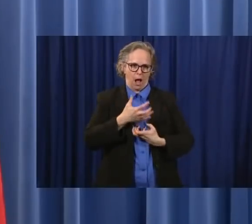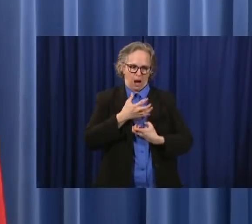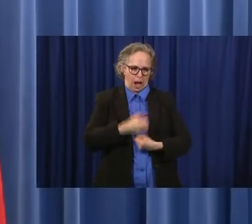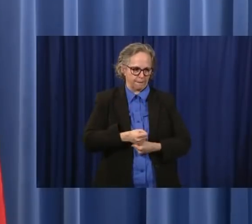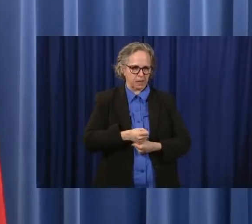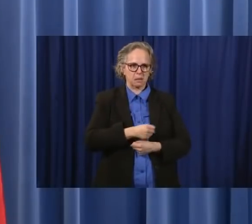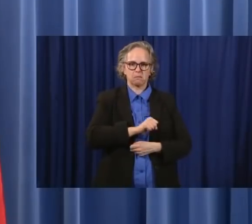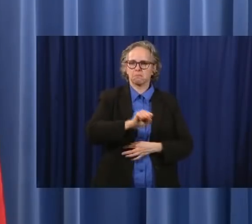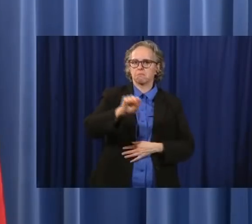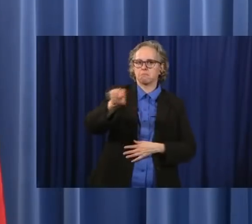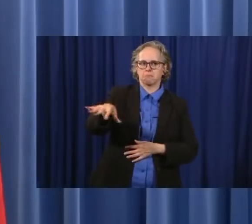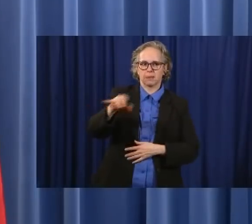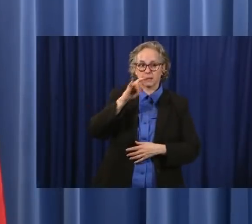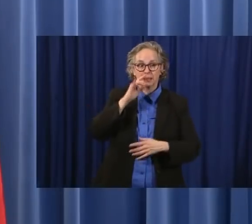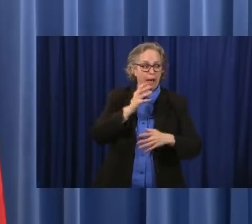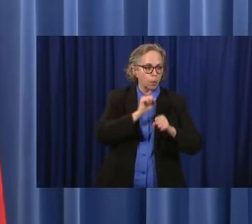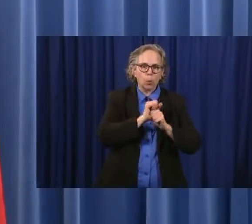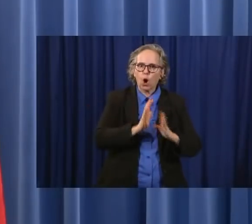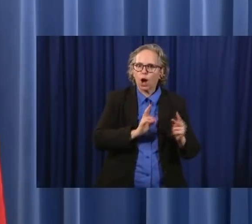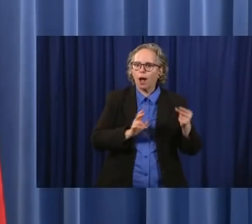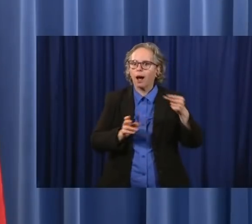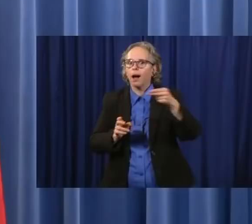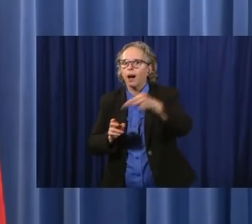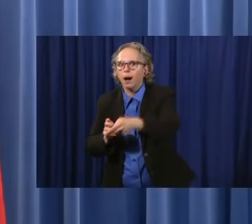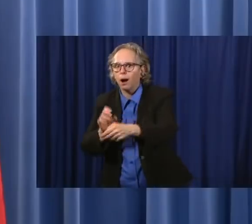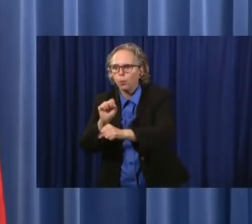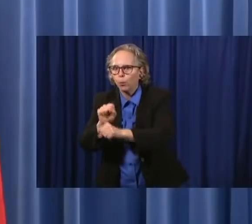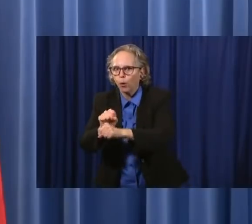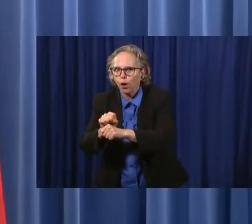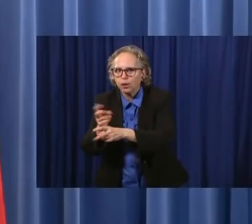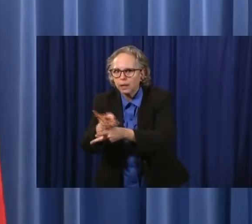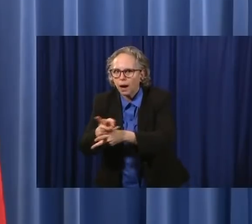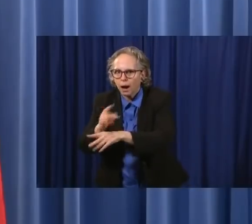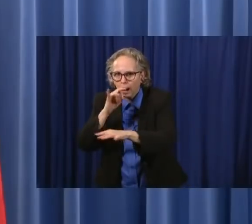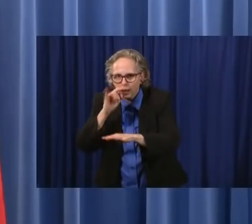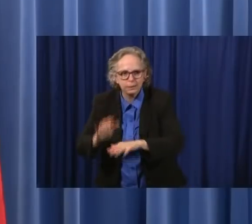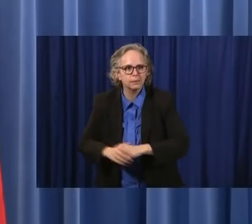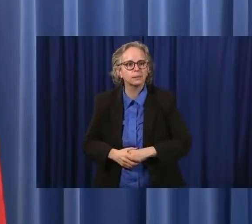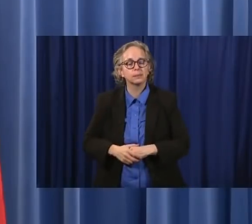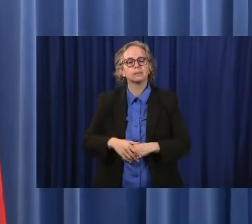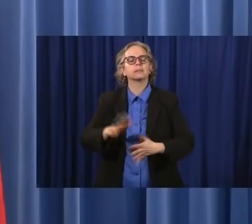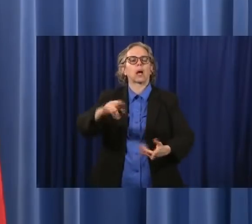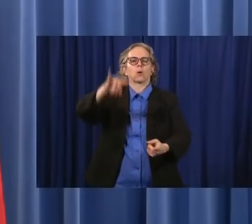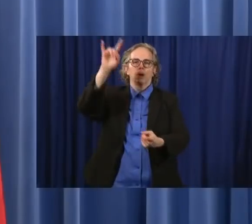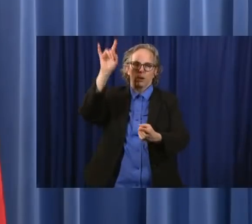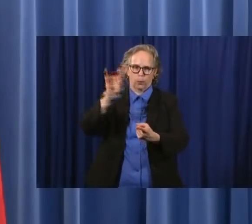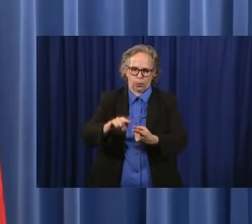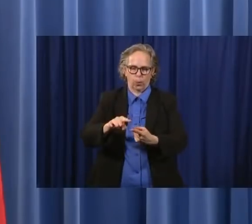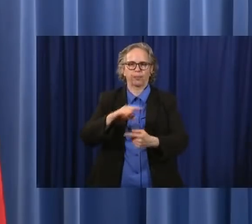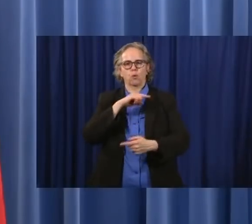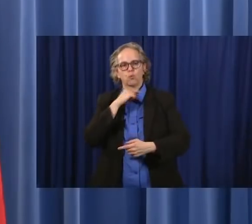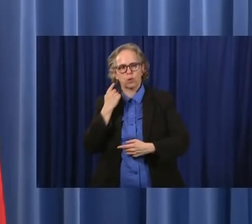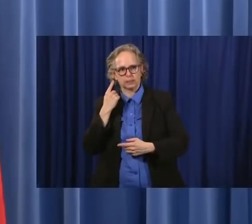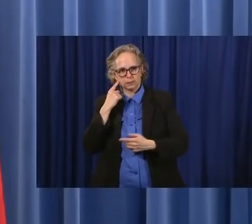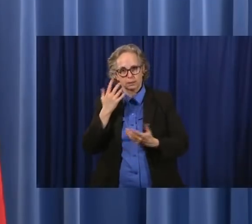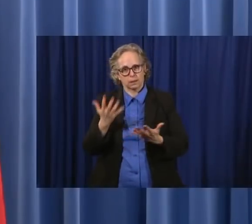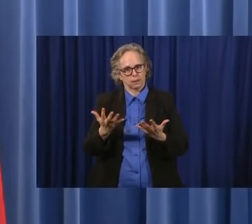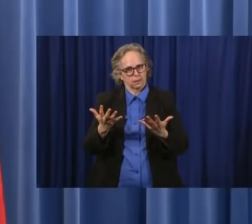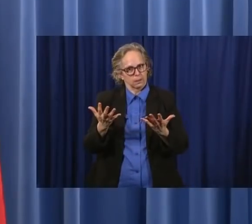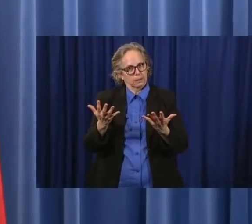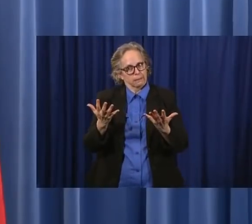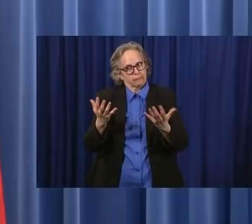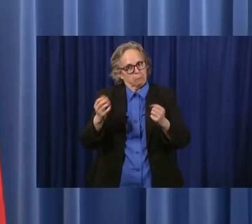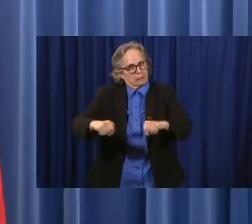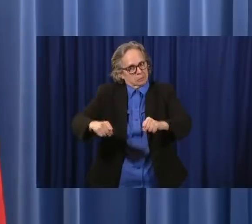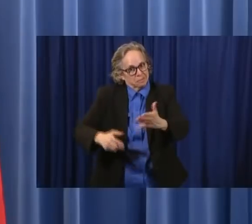there, that we did everything we can to reduce the chance of the spread of COVID-19. And to do that, we